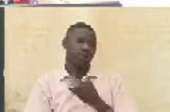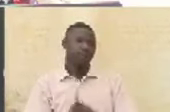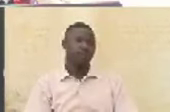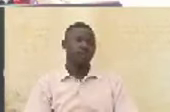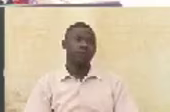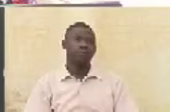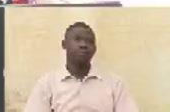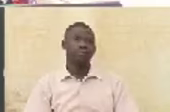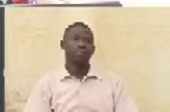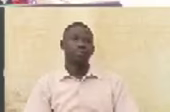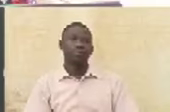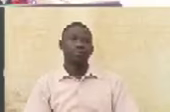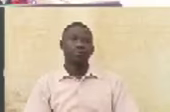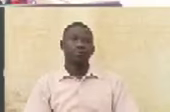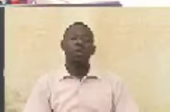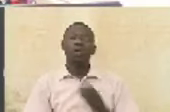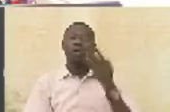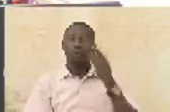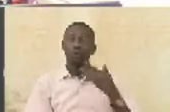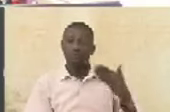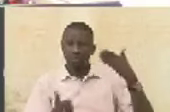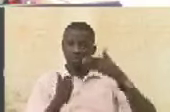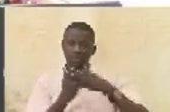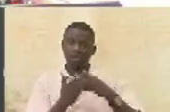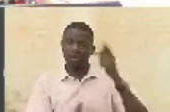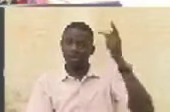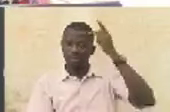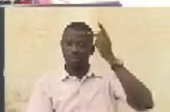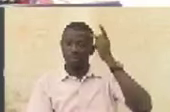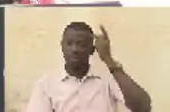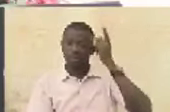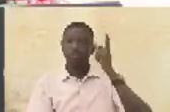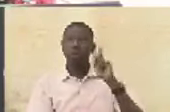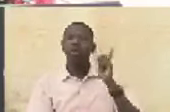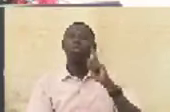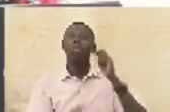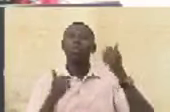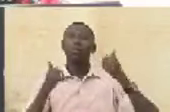So when you arrived in Kanilai, what happened?